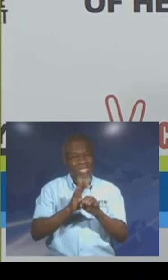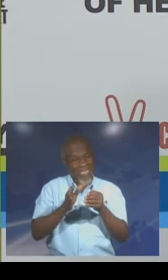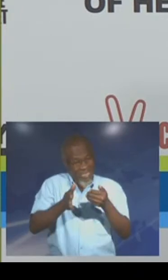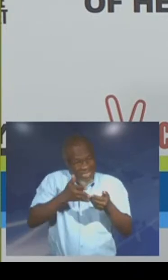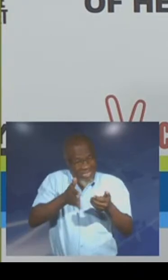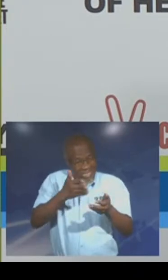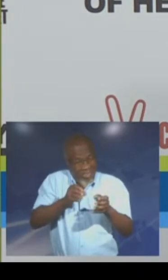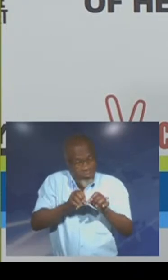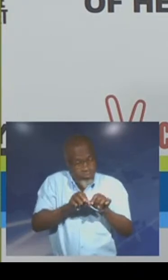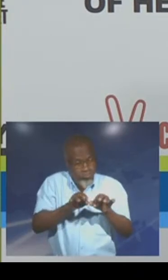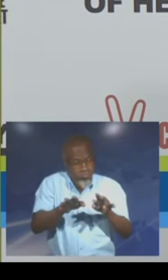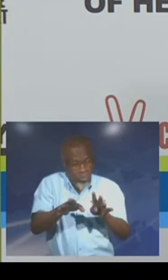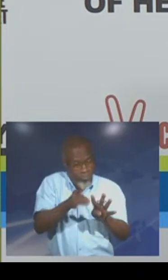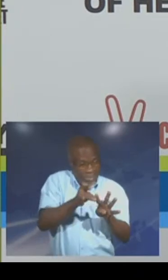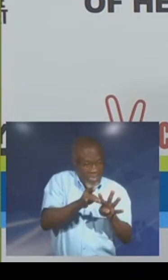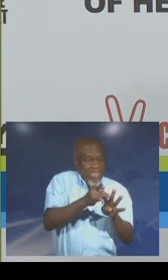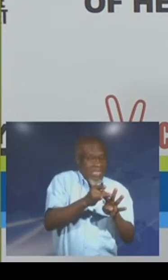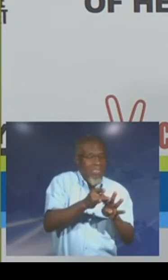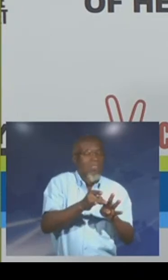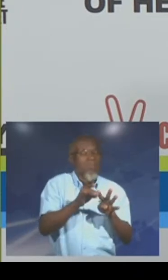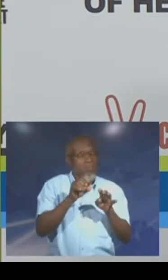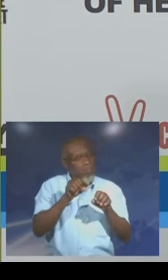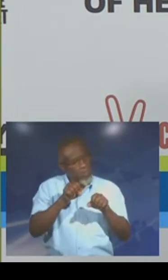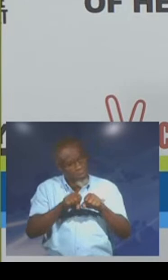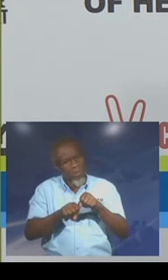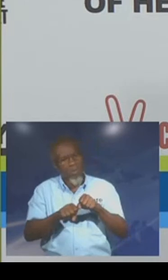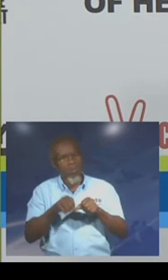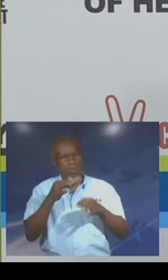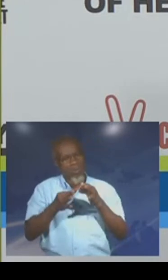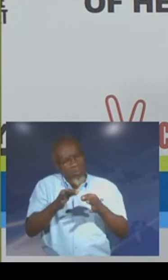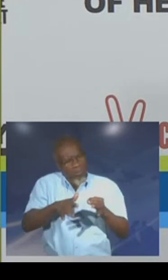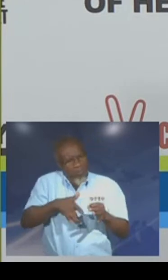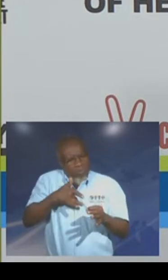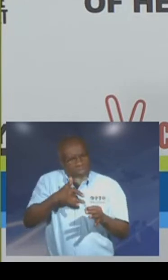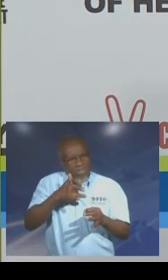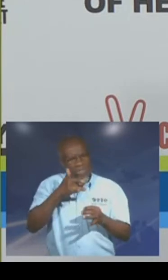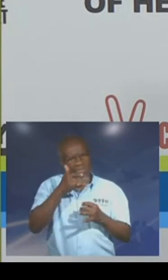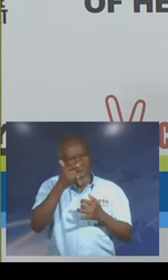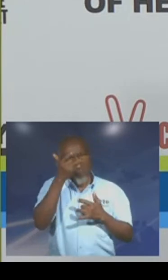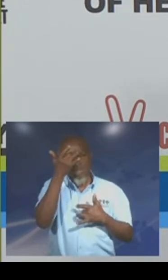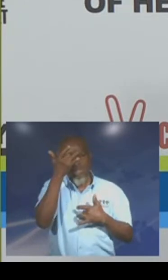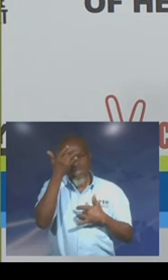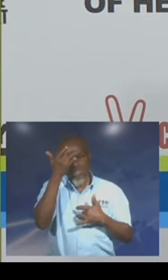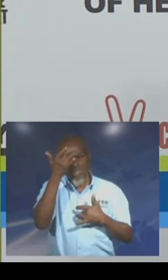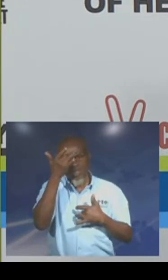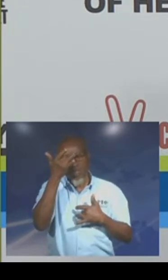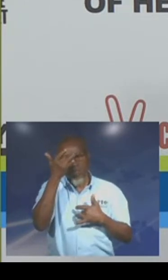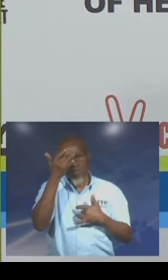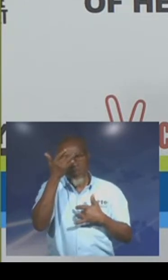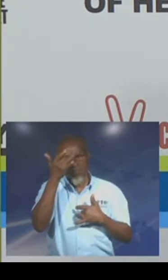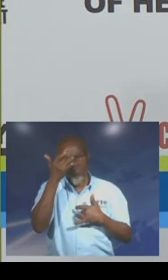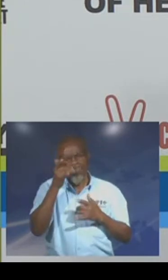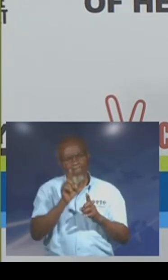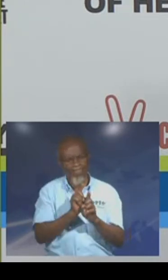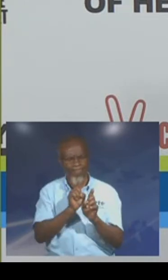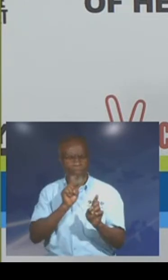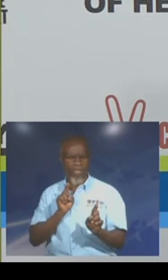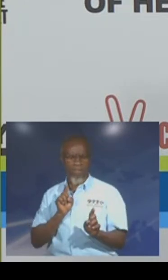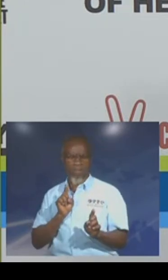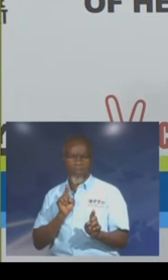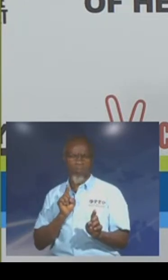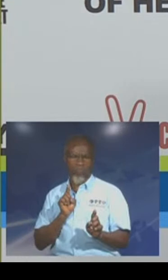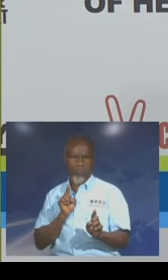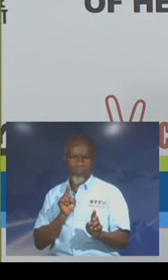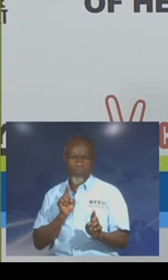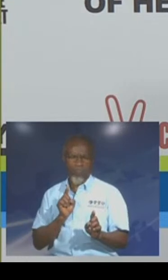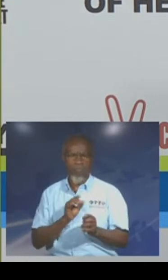infective pathogen, can spread to a number of people in a small space of time, given the way it is spread. So again, we